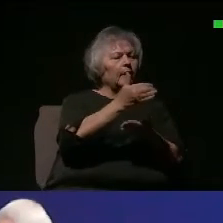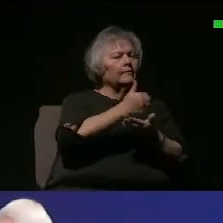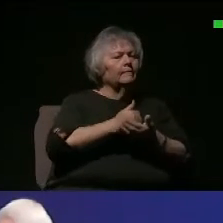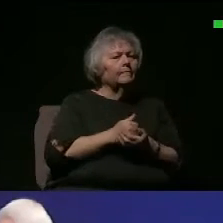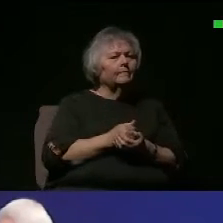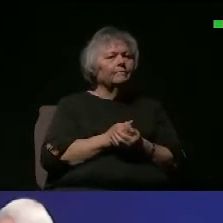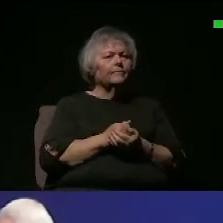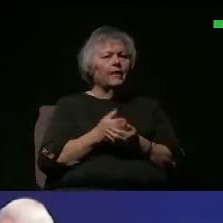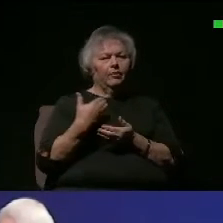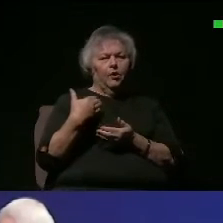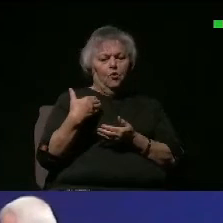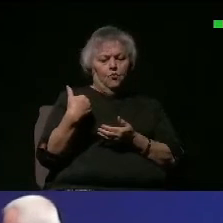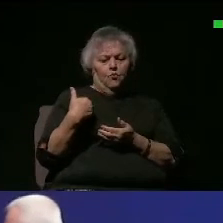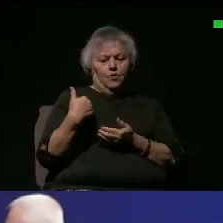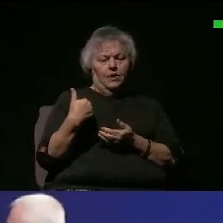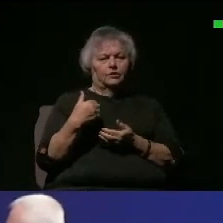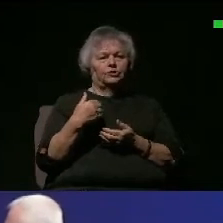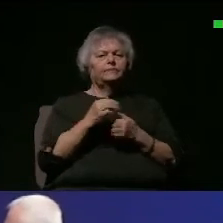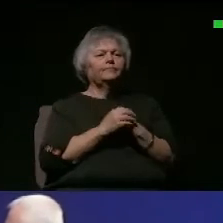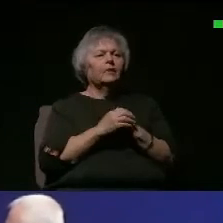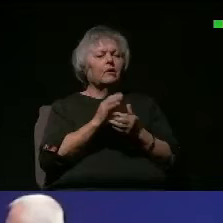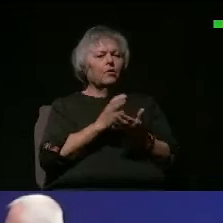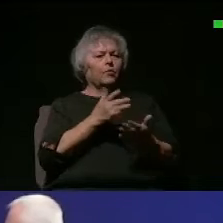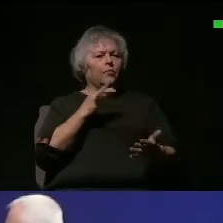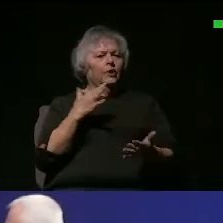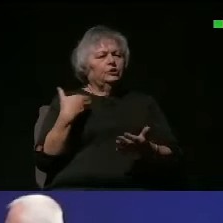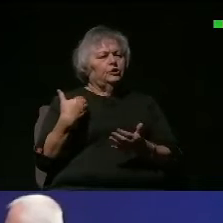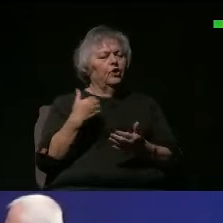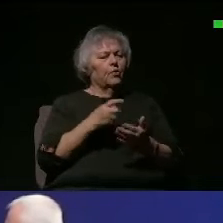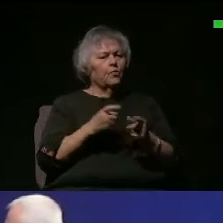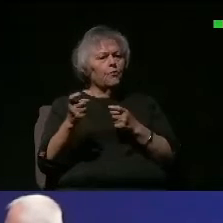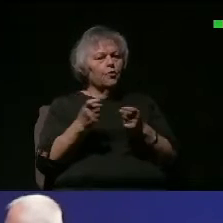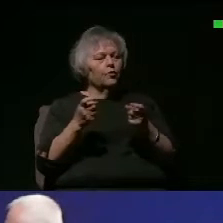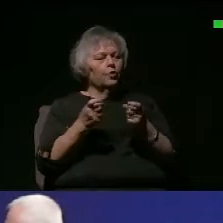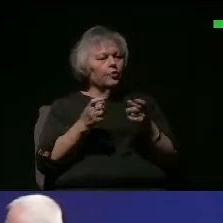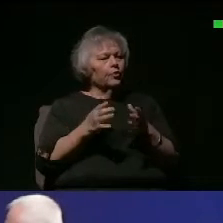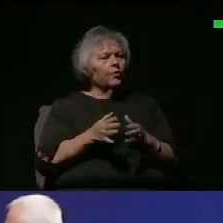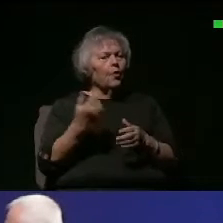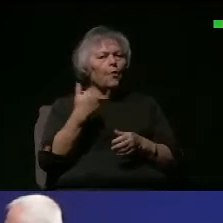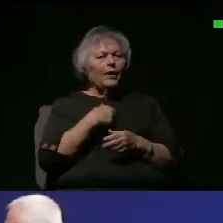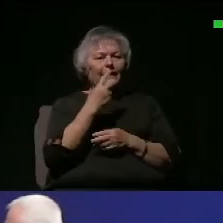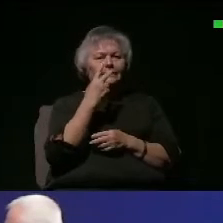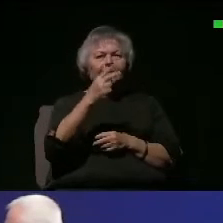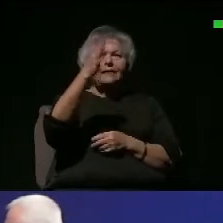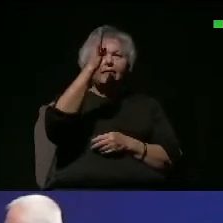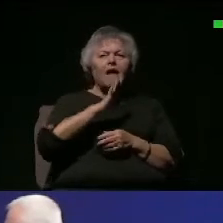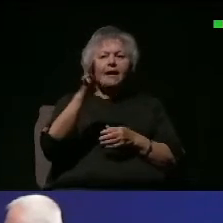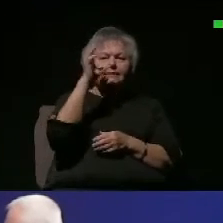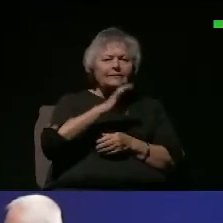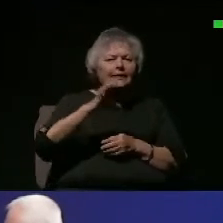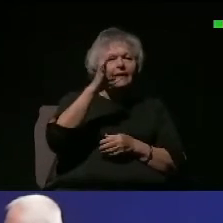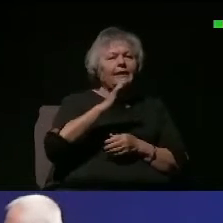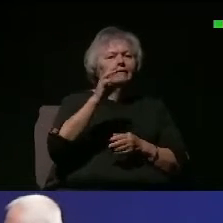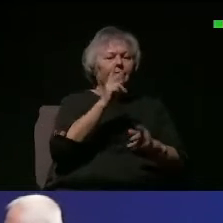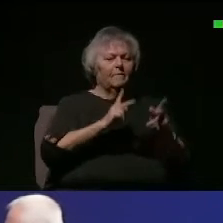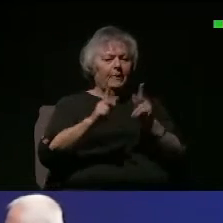story of the rich young ruler, the parable of the sheep, we see God seeking those who are lost. And in this parable, God is represented